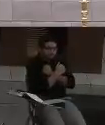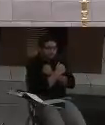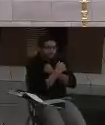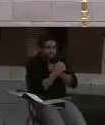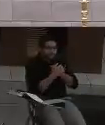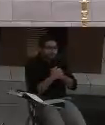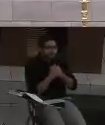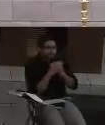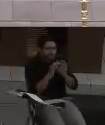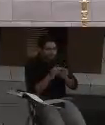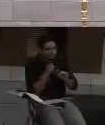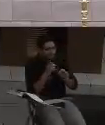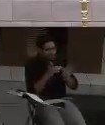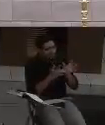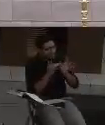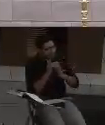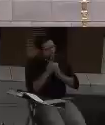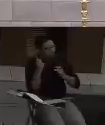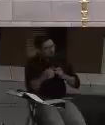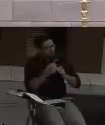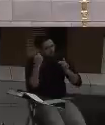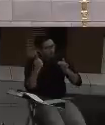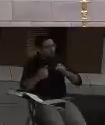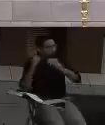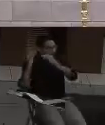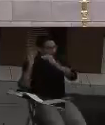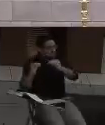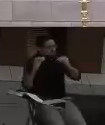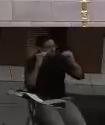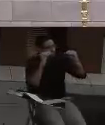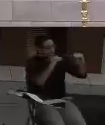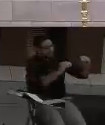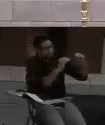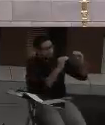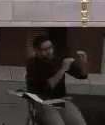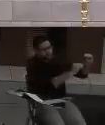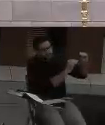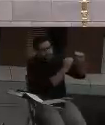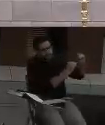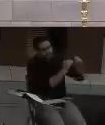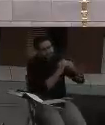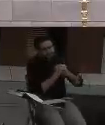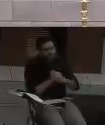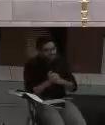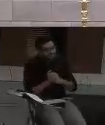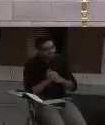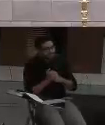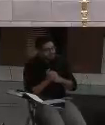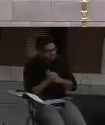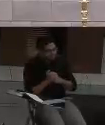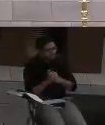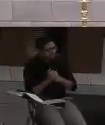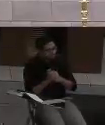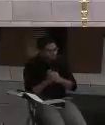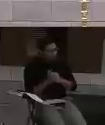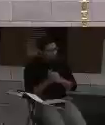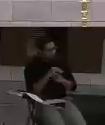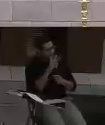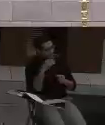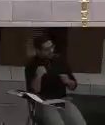healing? Why aren't his words teaching? And if we are the body, why aren't